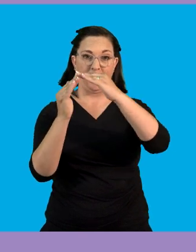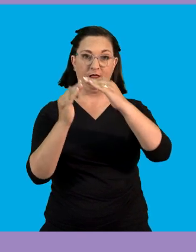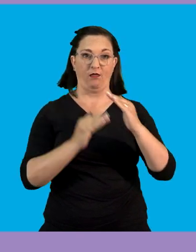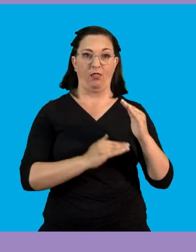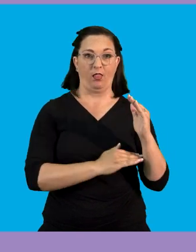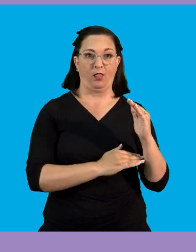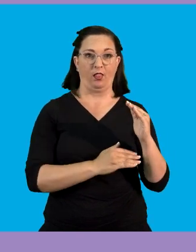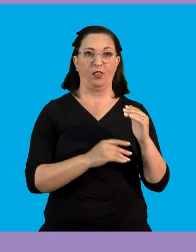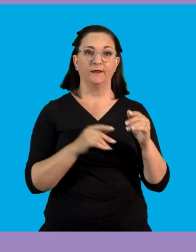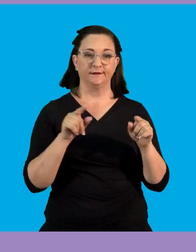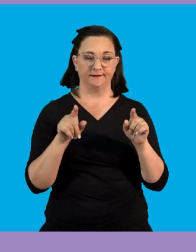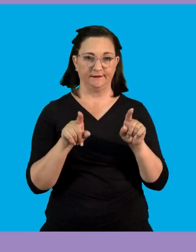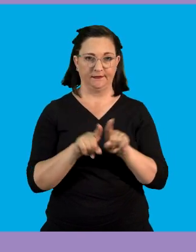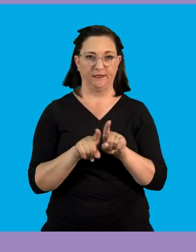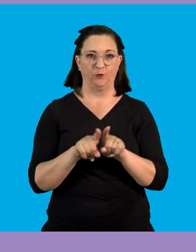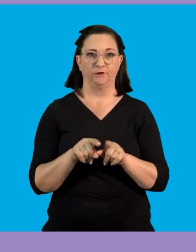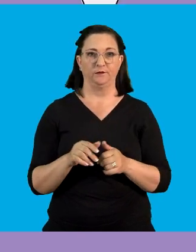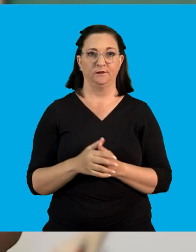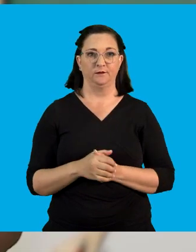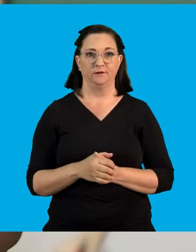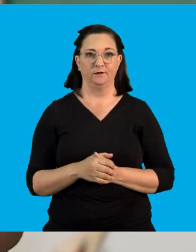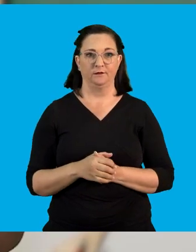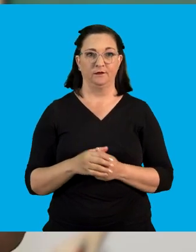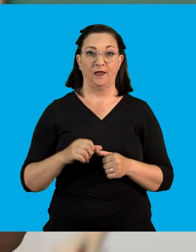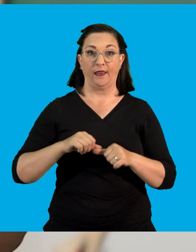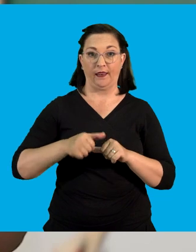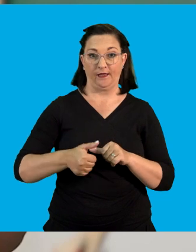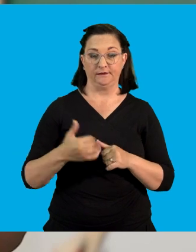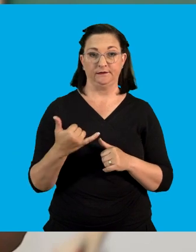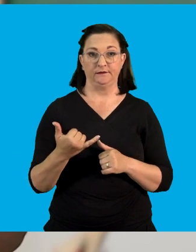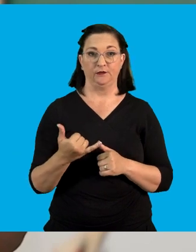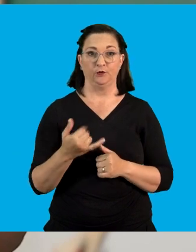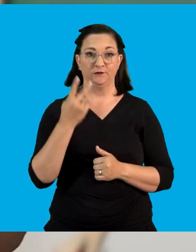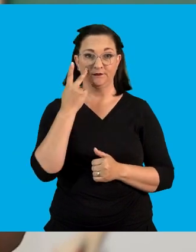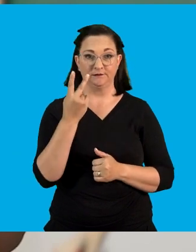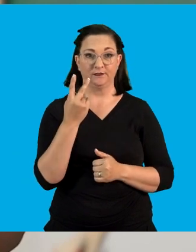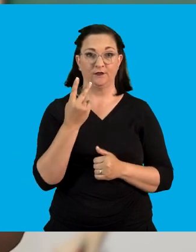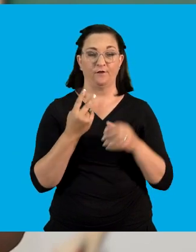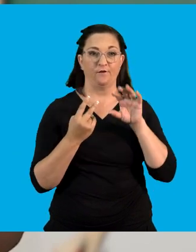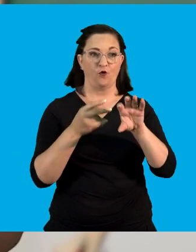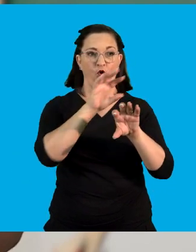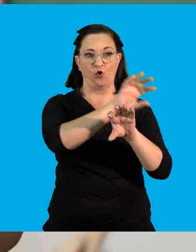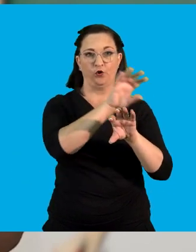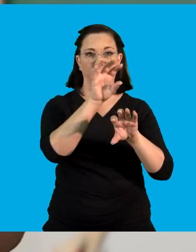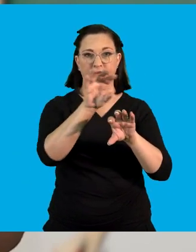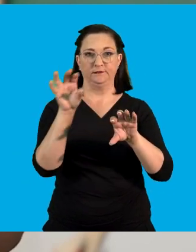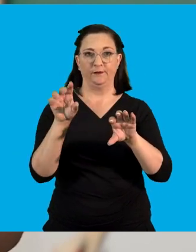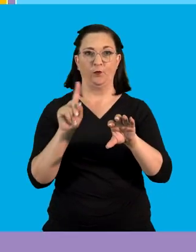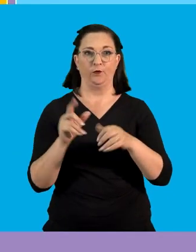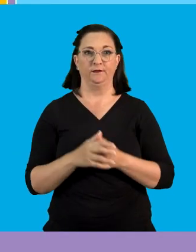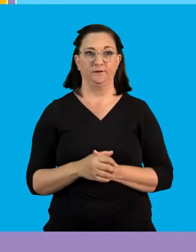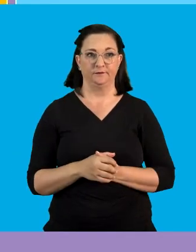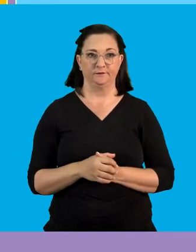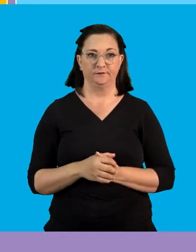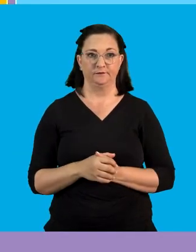equal. Let's look at the opposite angles. Let's look at the next segment of our concept map, which is now